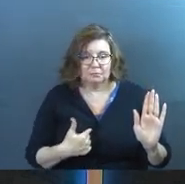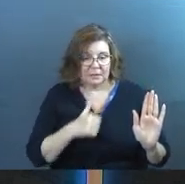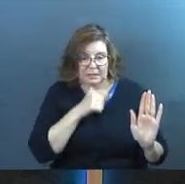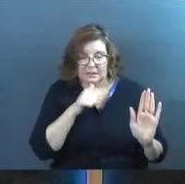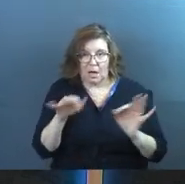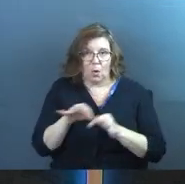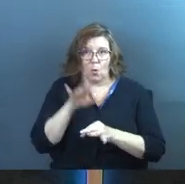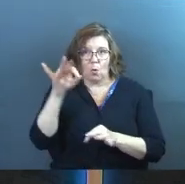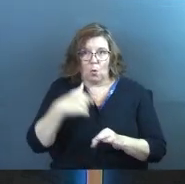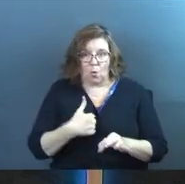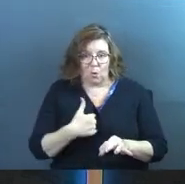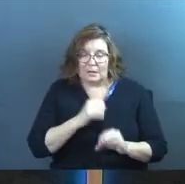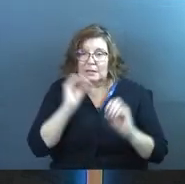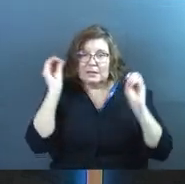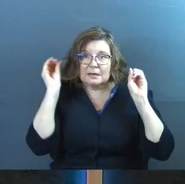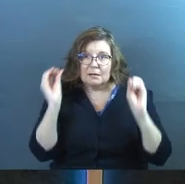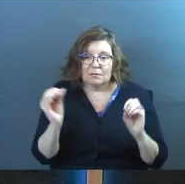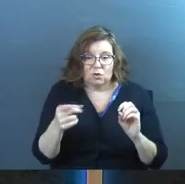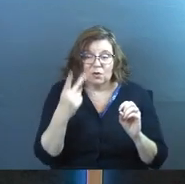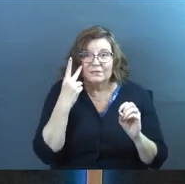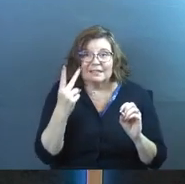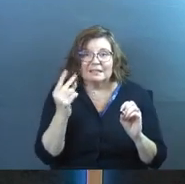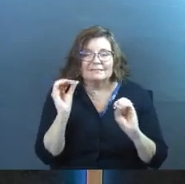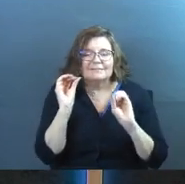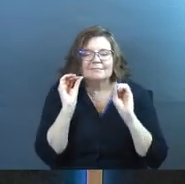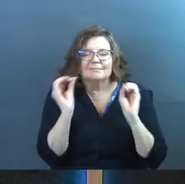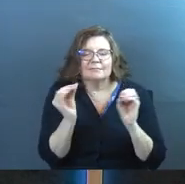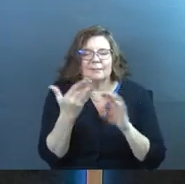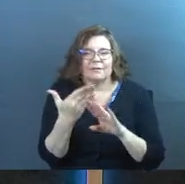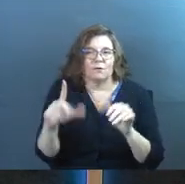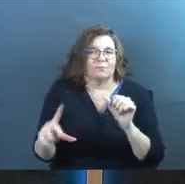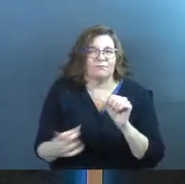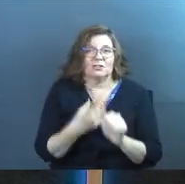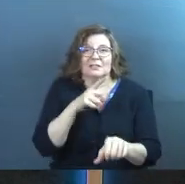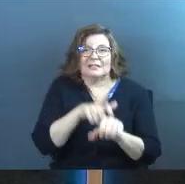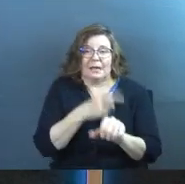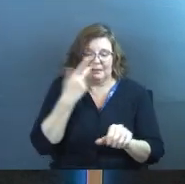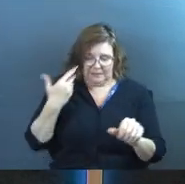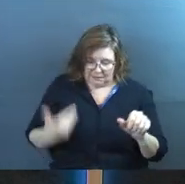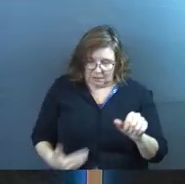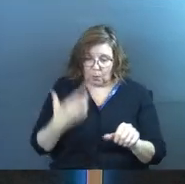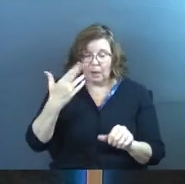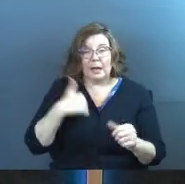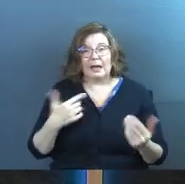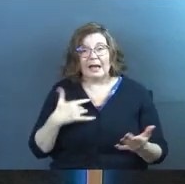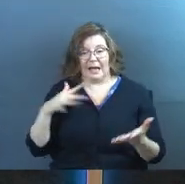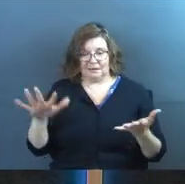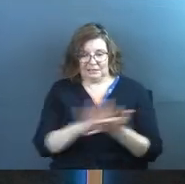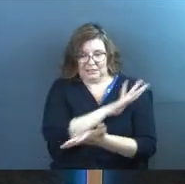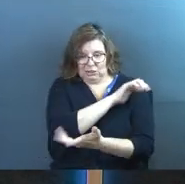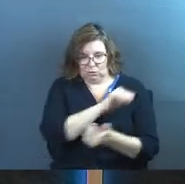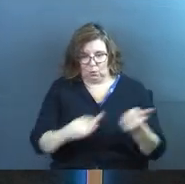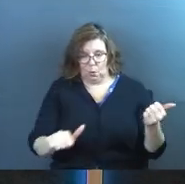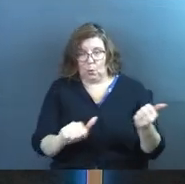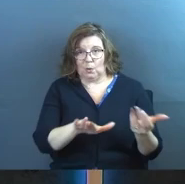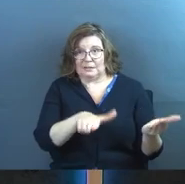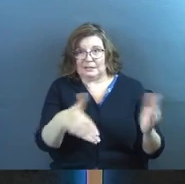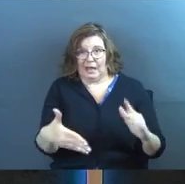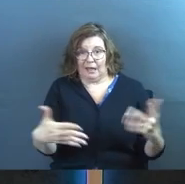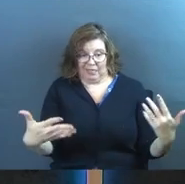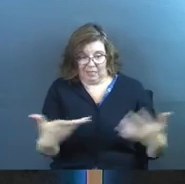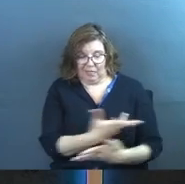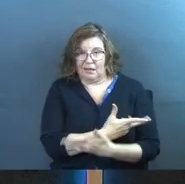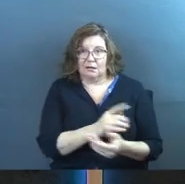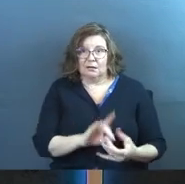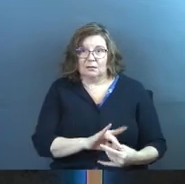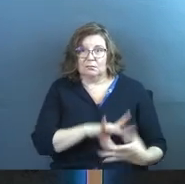I'm not a ghost. I'm nothing that you've ever seen before. The reason I'm here is because I destroyed that thing that you're all